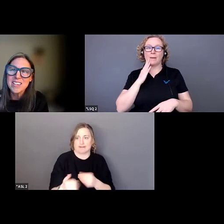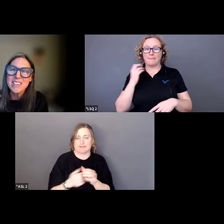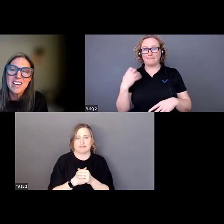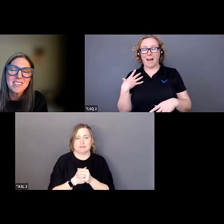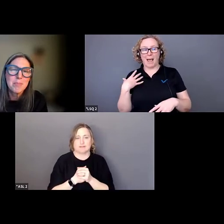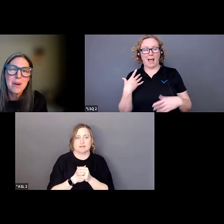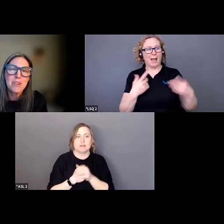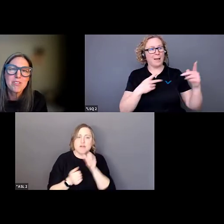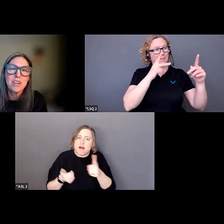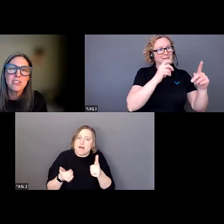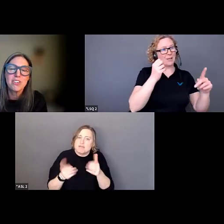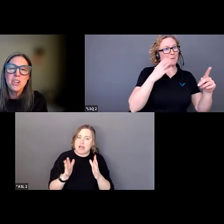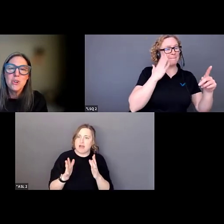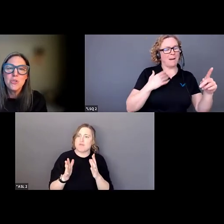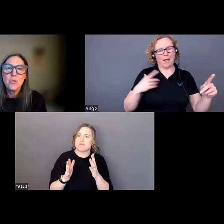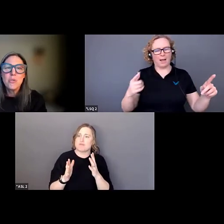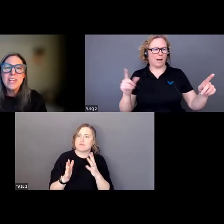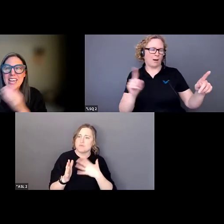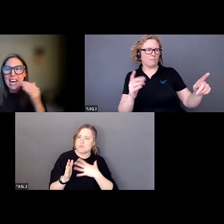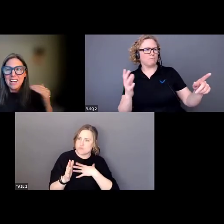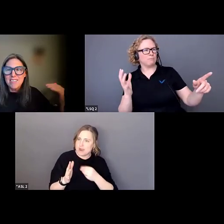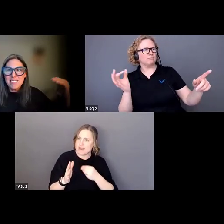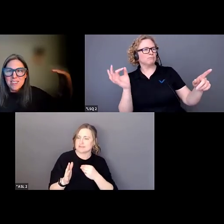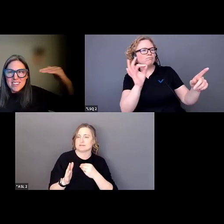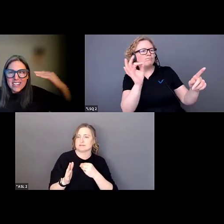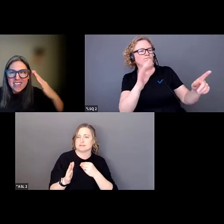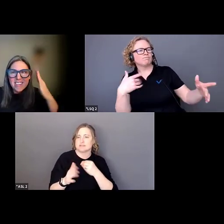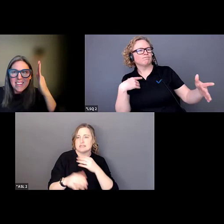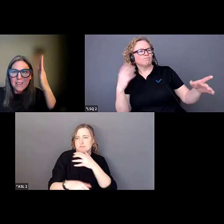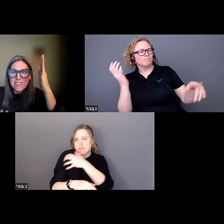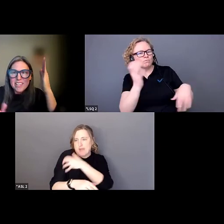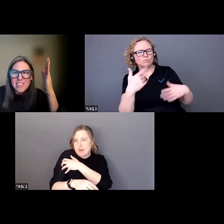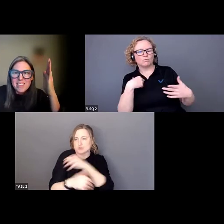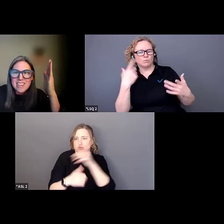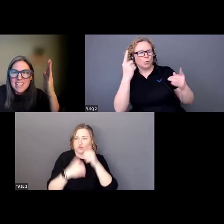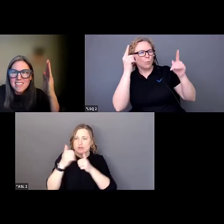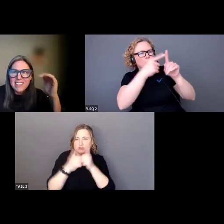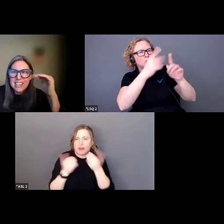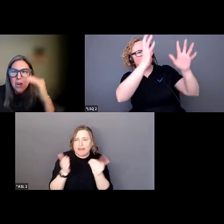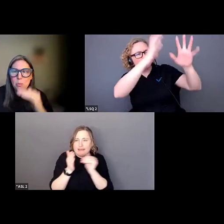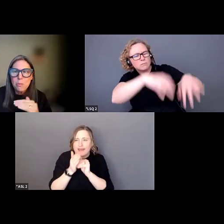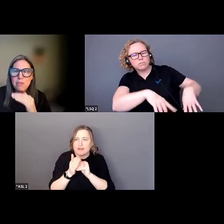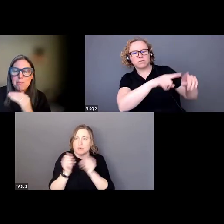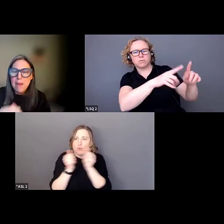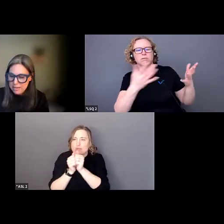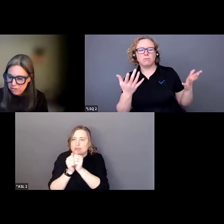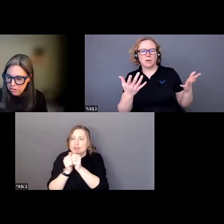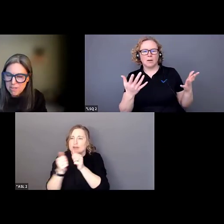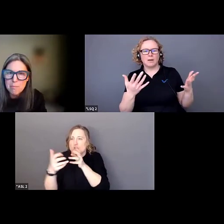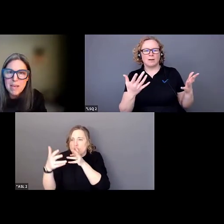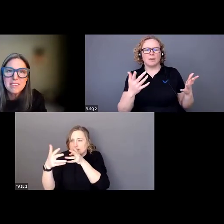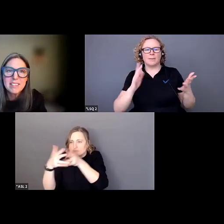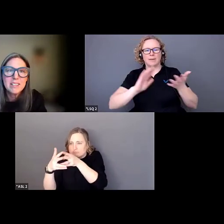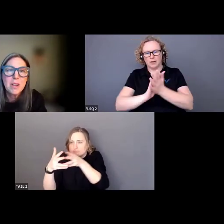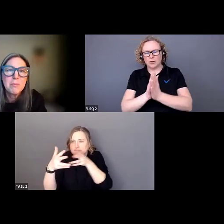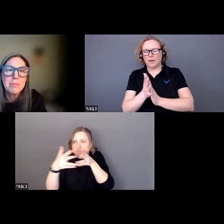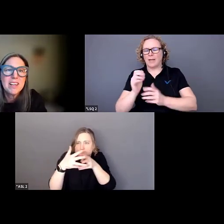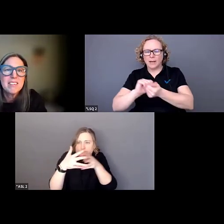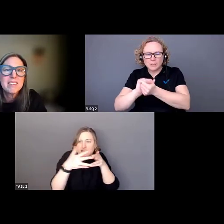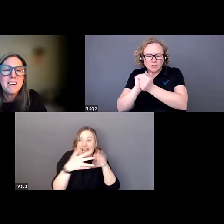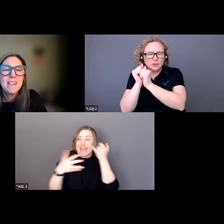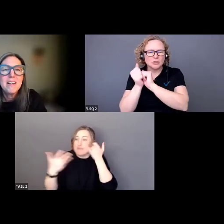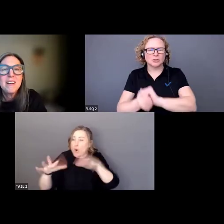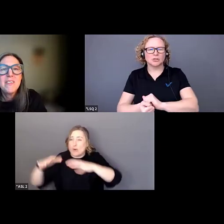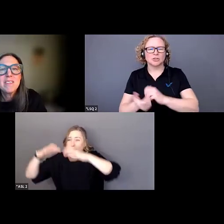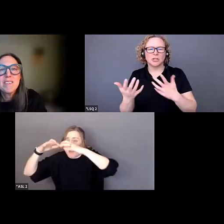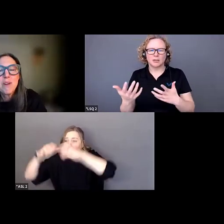allowing whiteness as a power structure to reassert itself insidiously when we've managed to dismantle it in one